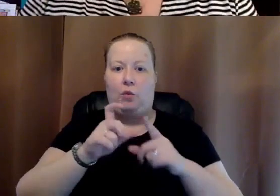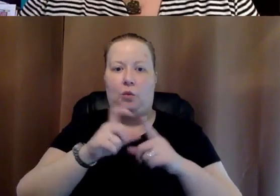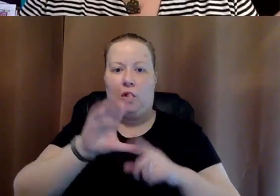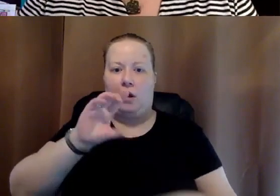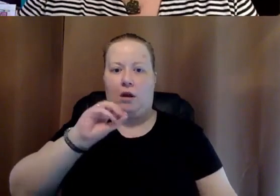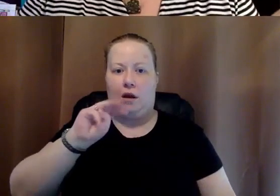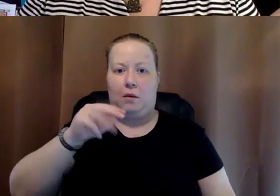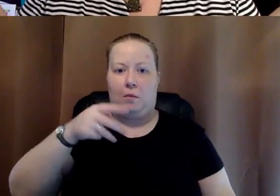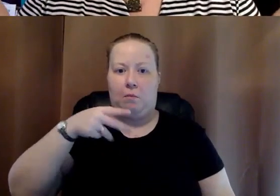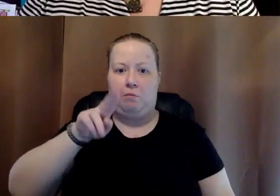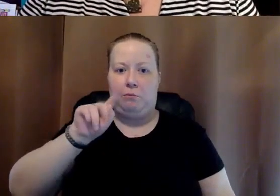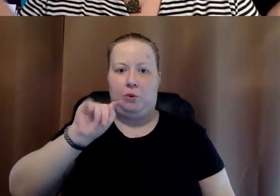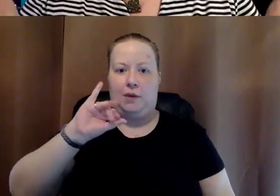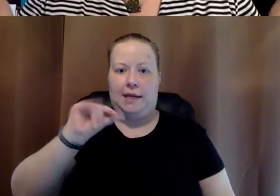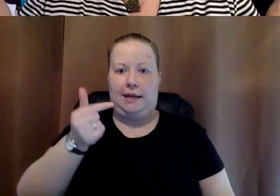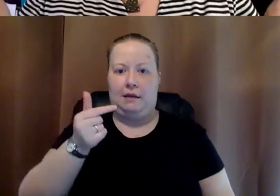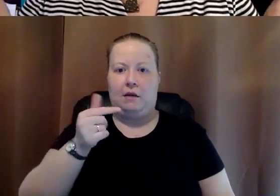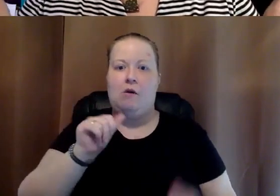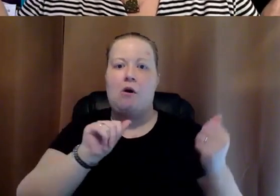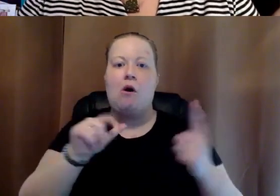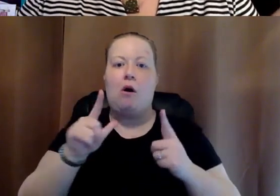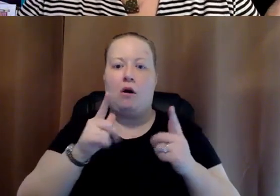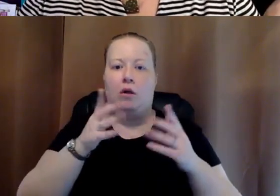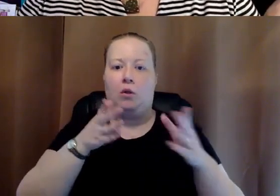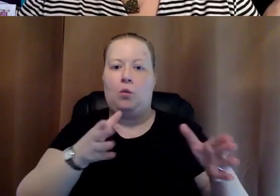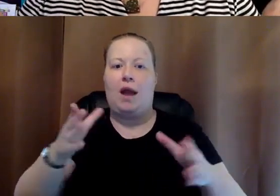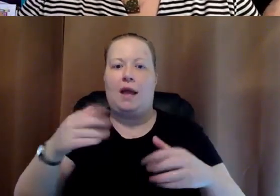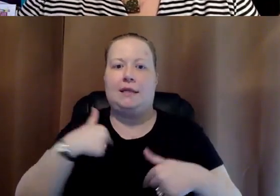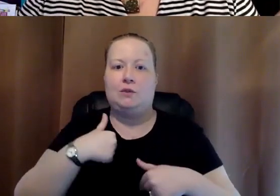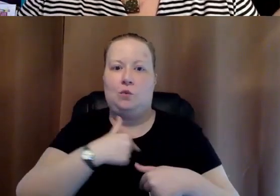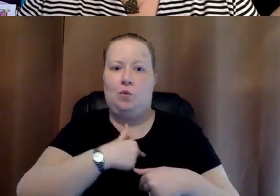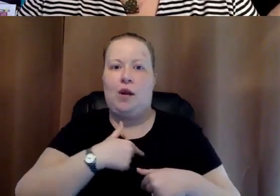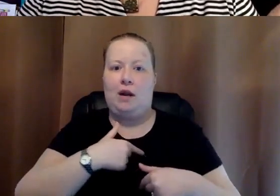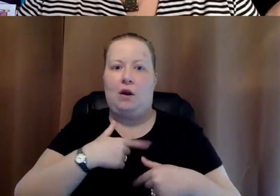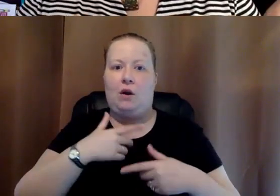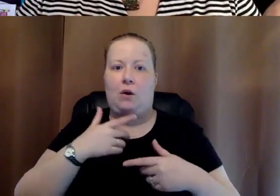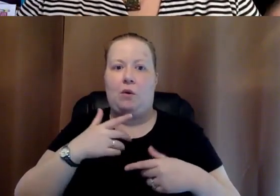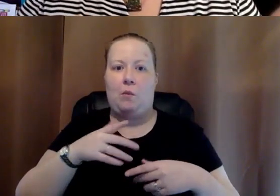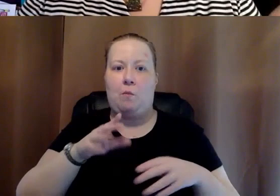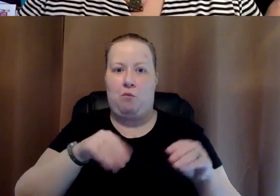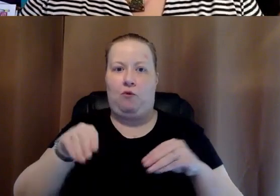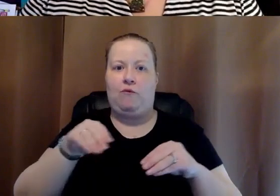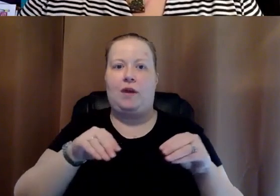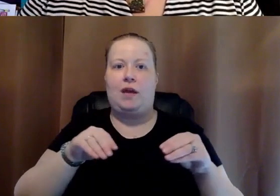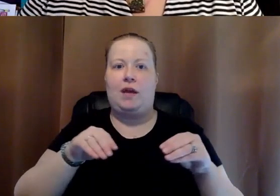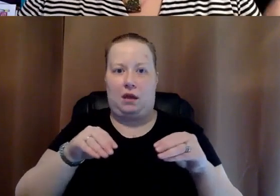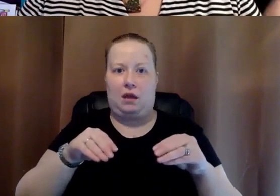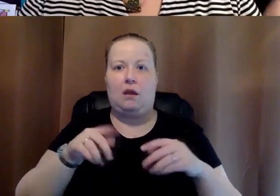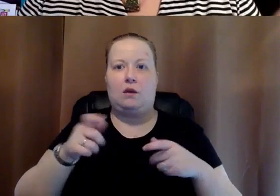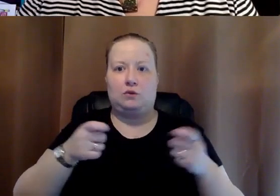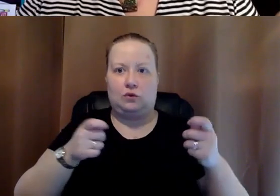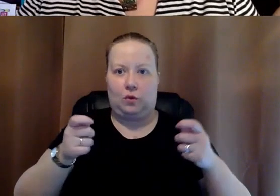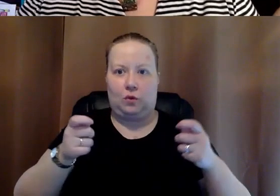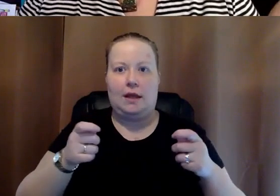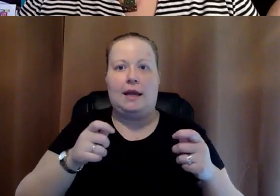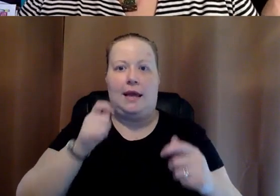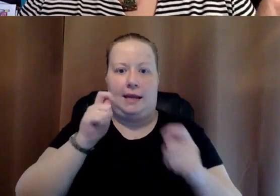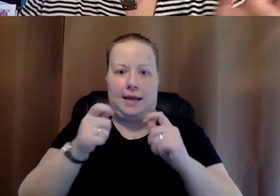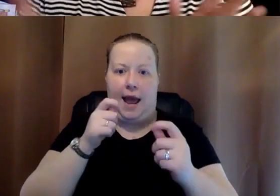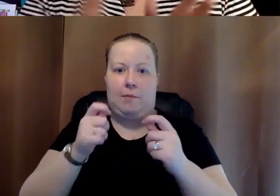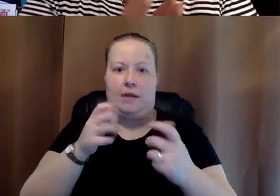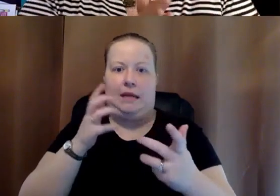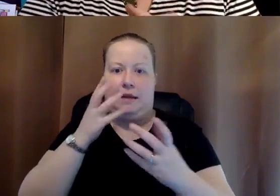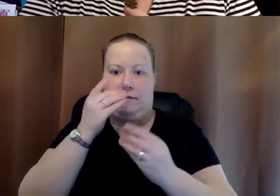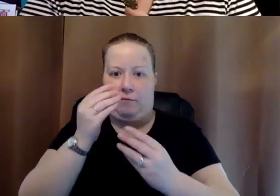about all the ways that we are moving and controlling and adapting, modifying information with